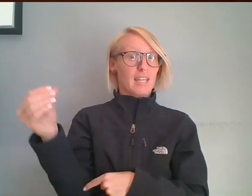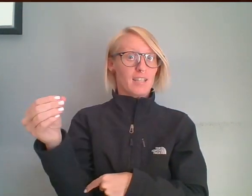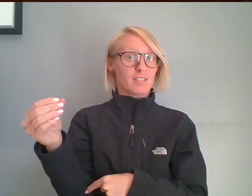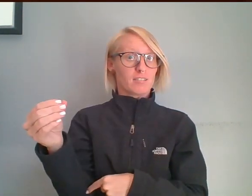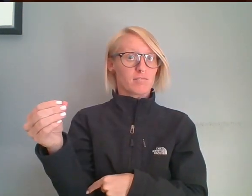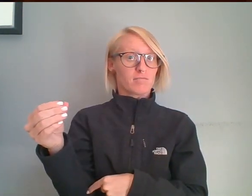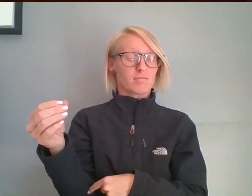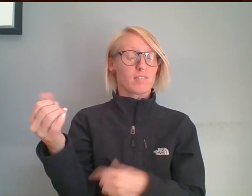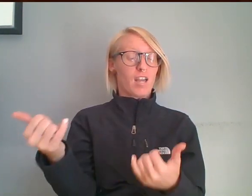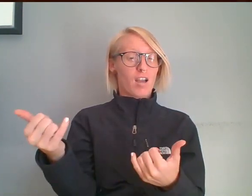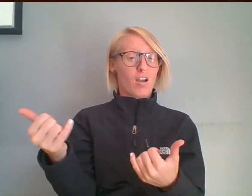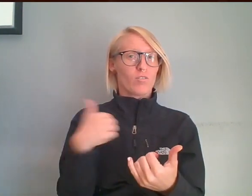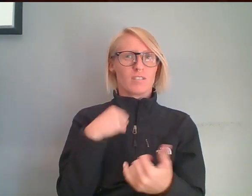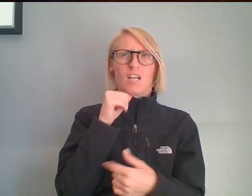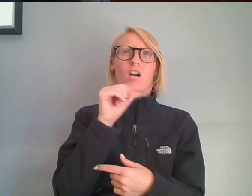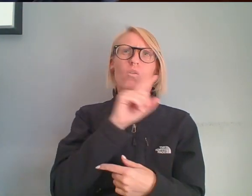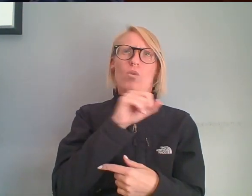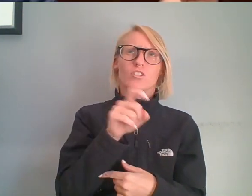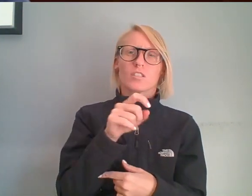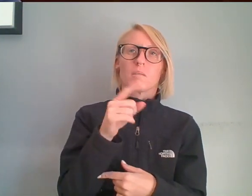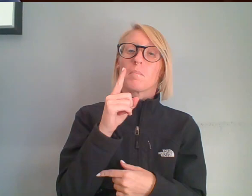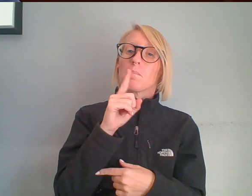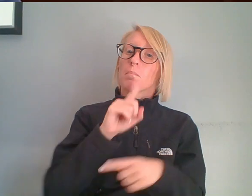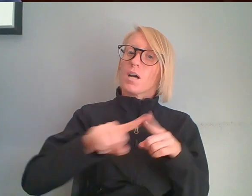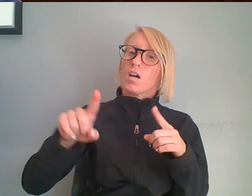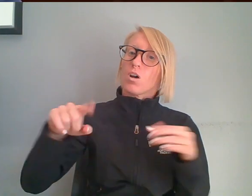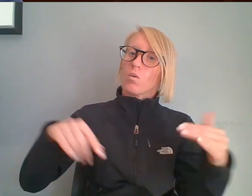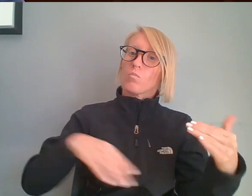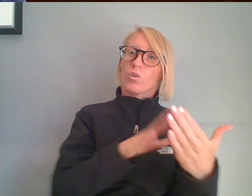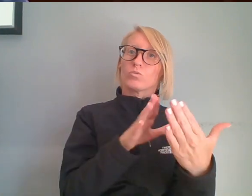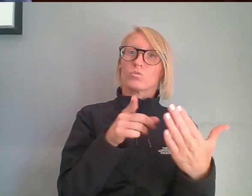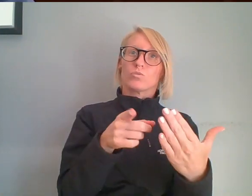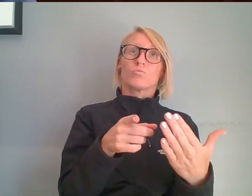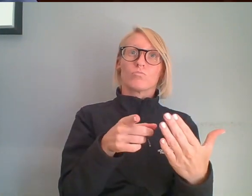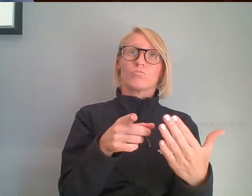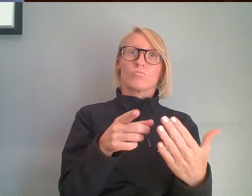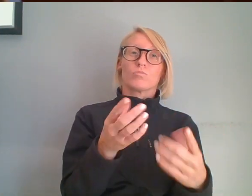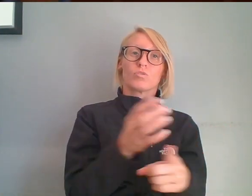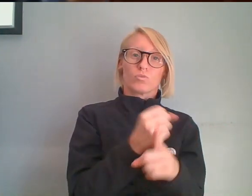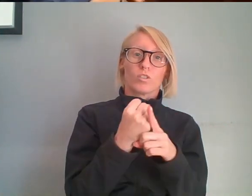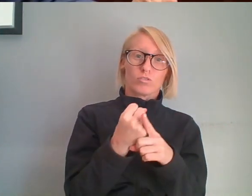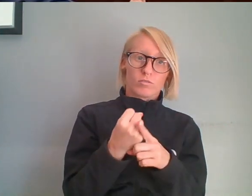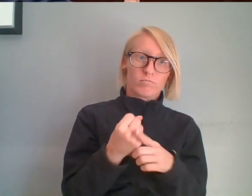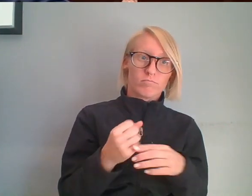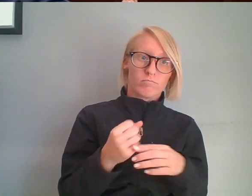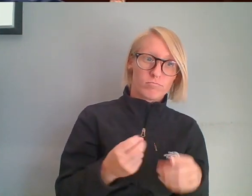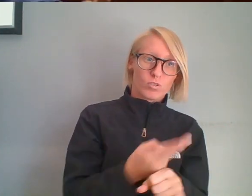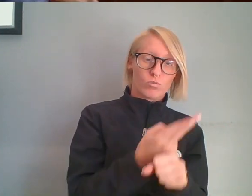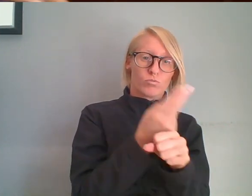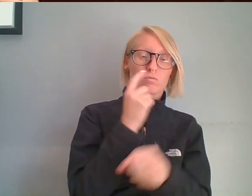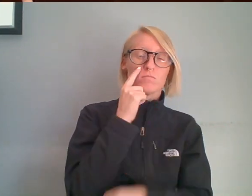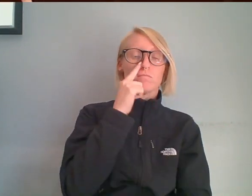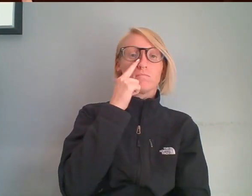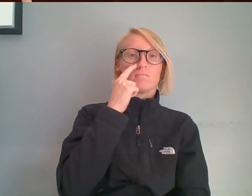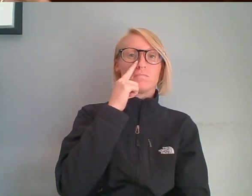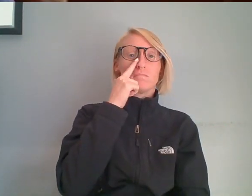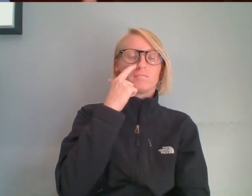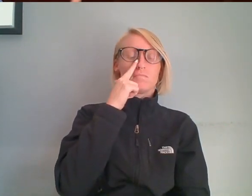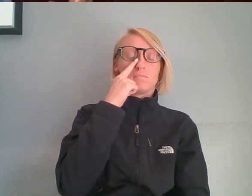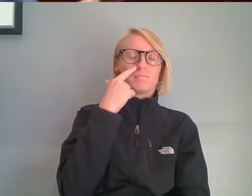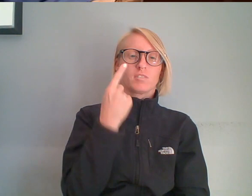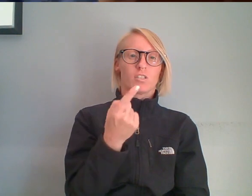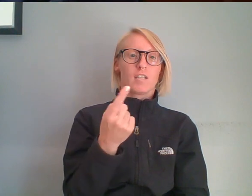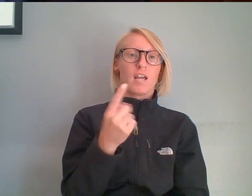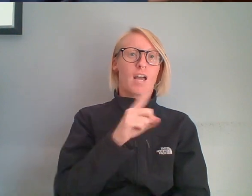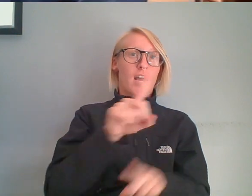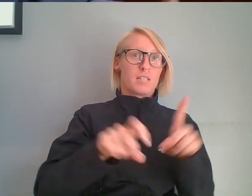a question somebody asks. This just means the approach you take to the situation. So you're going to ask me questions. That's an opportunity.